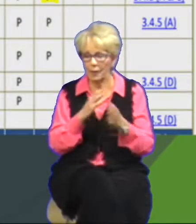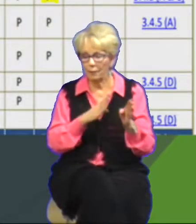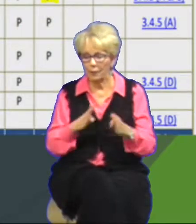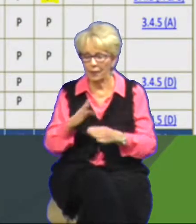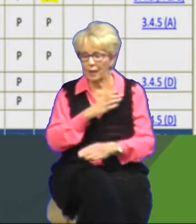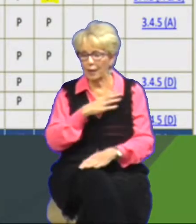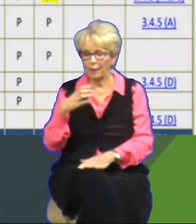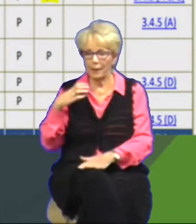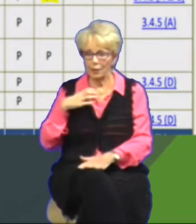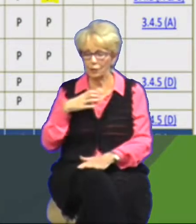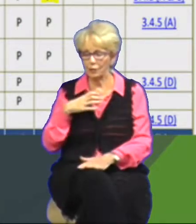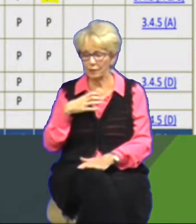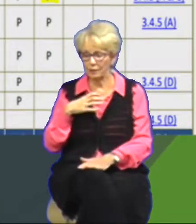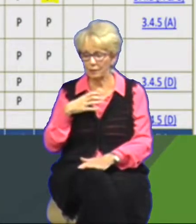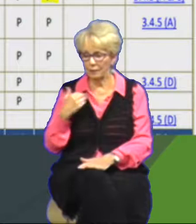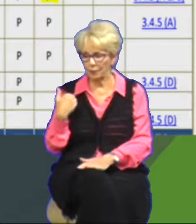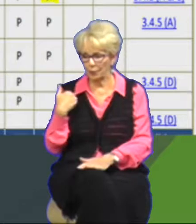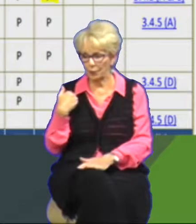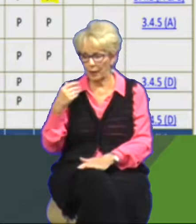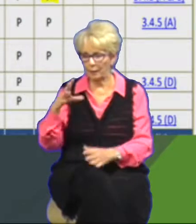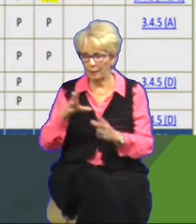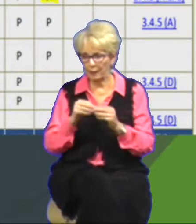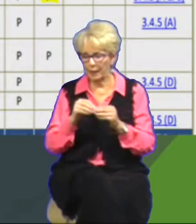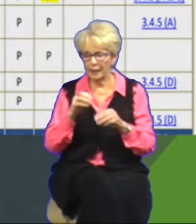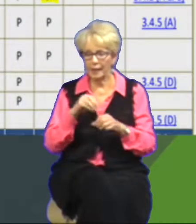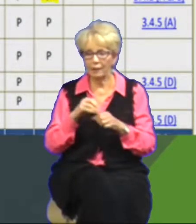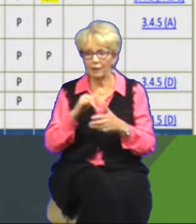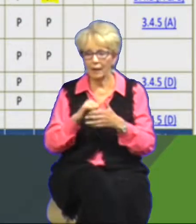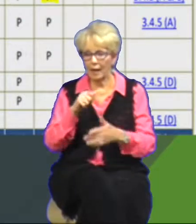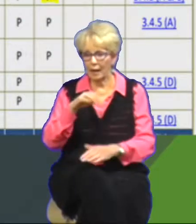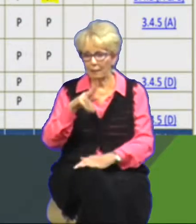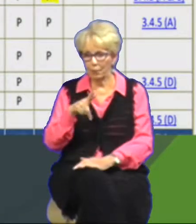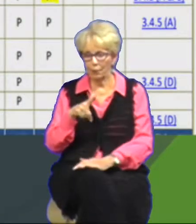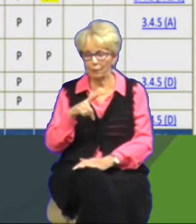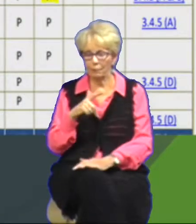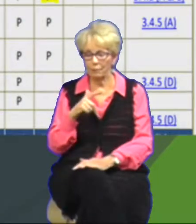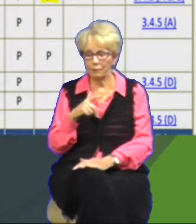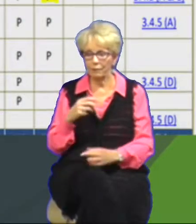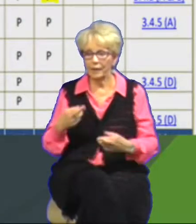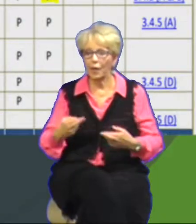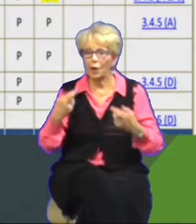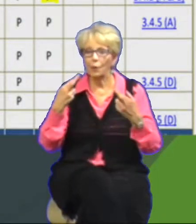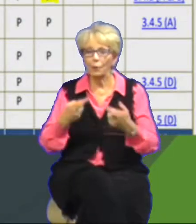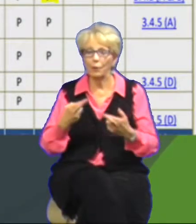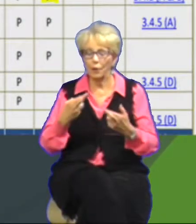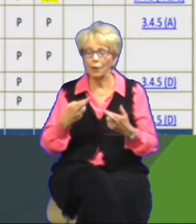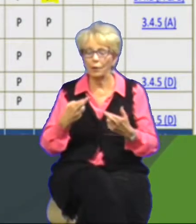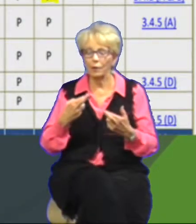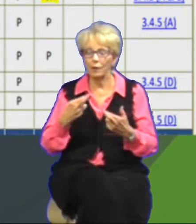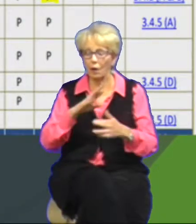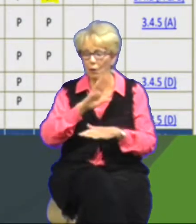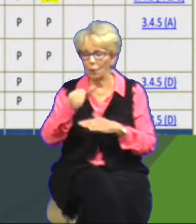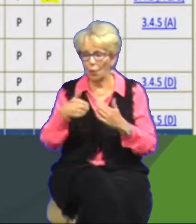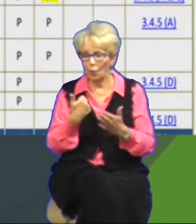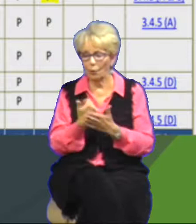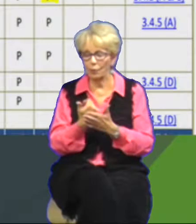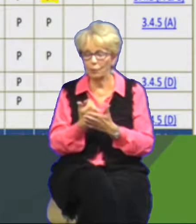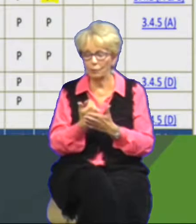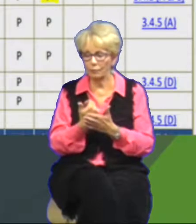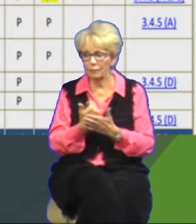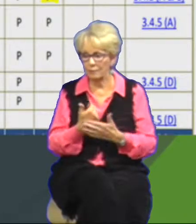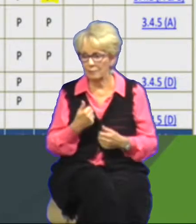their most recent meeting in April and recommended unanimously to approve.